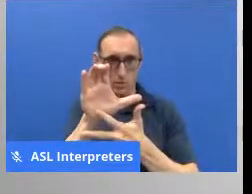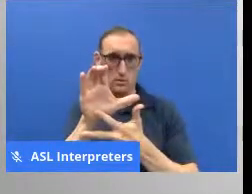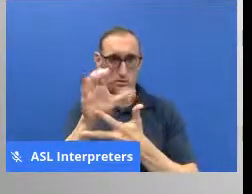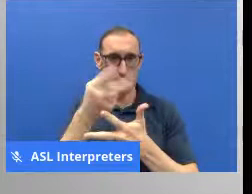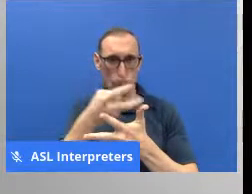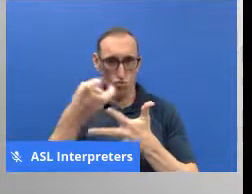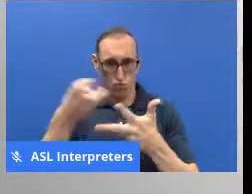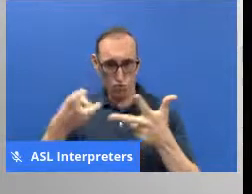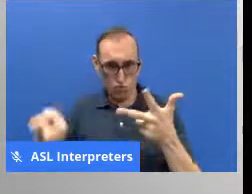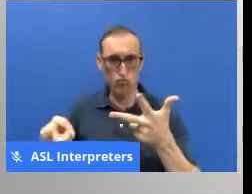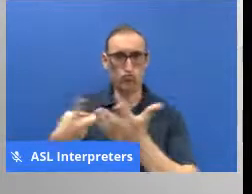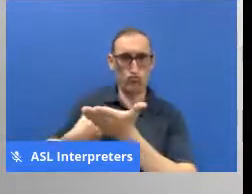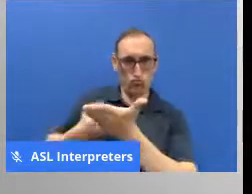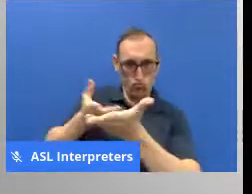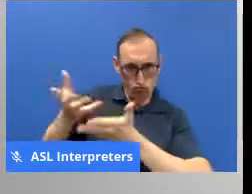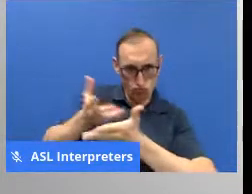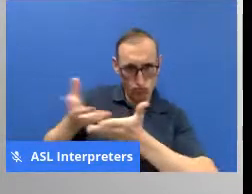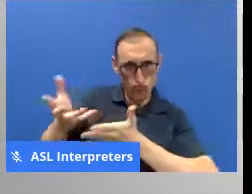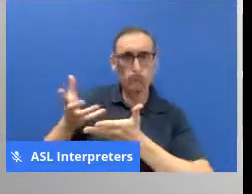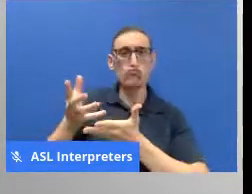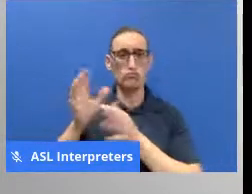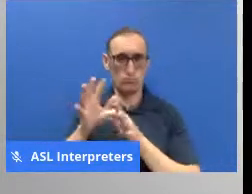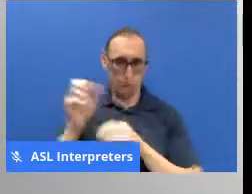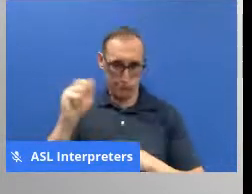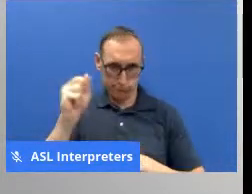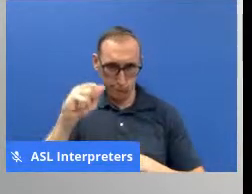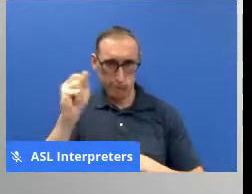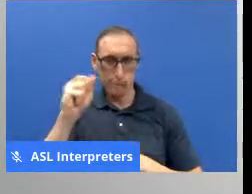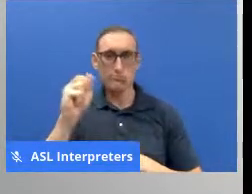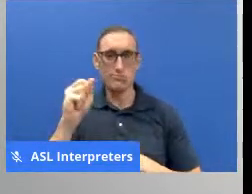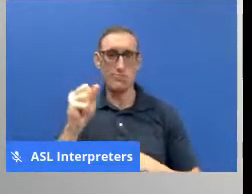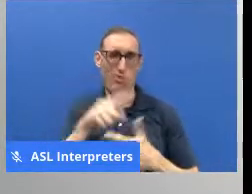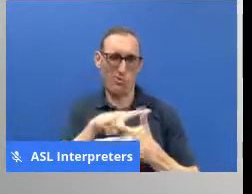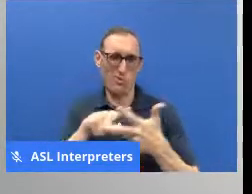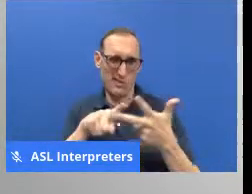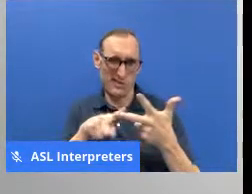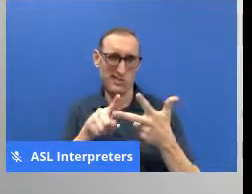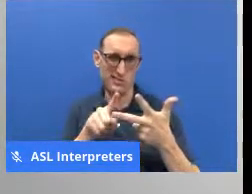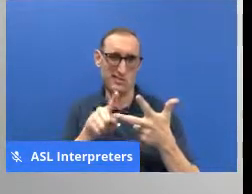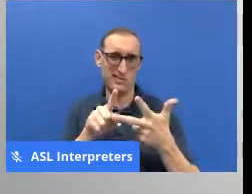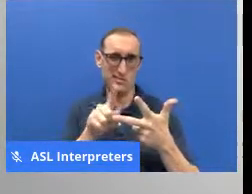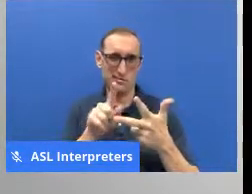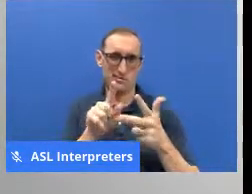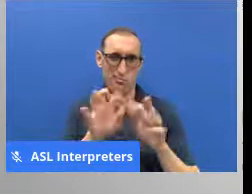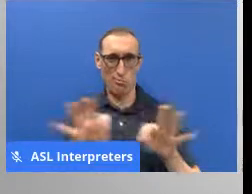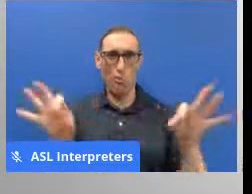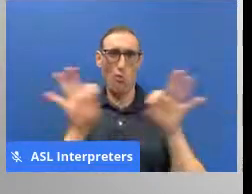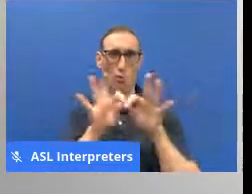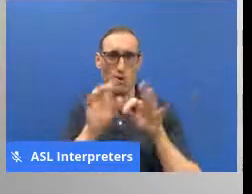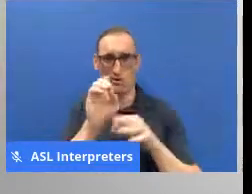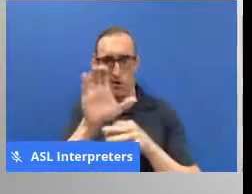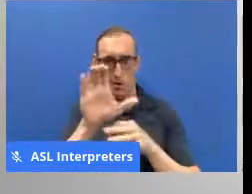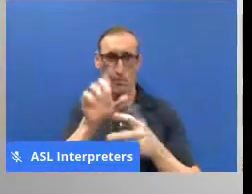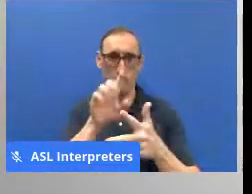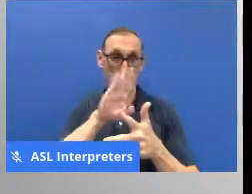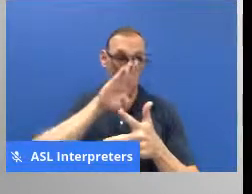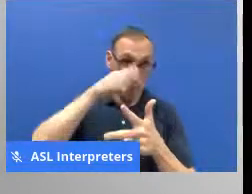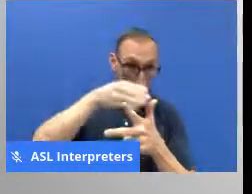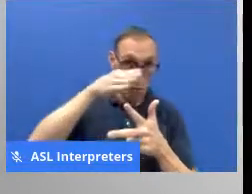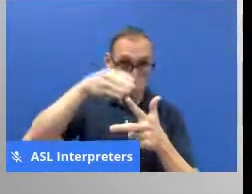linked in the progress report itself, but I think those are the three key documents. If you focus on